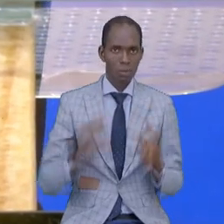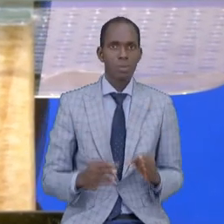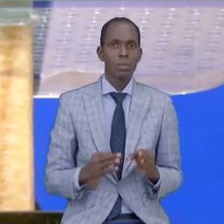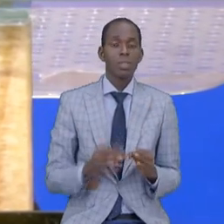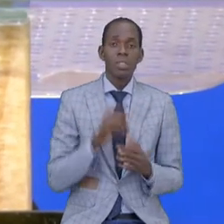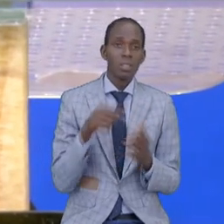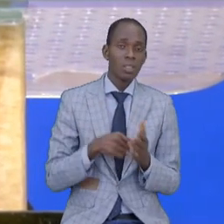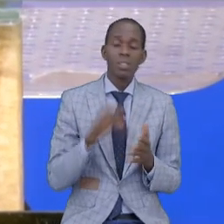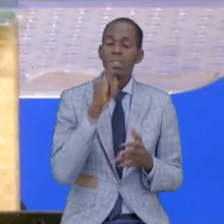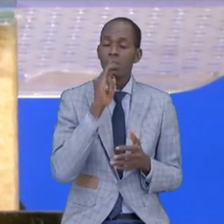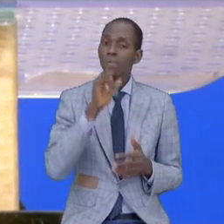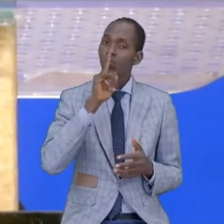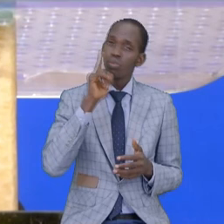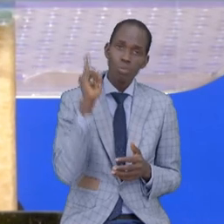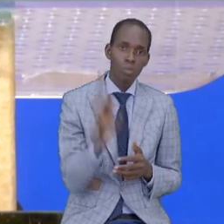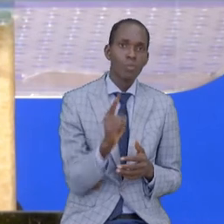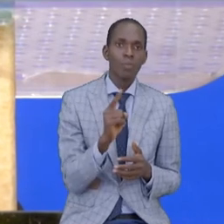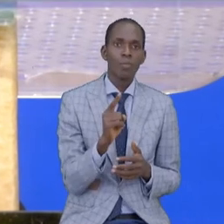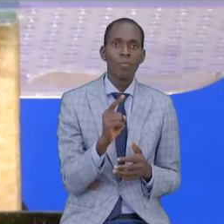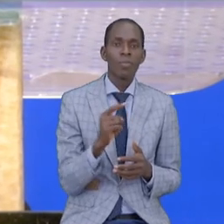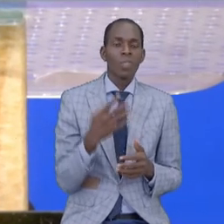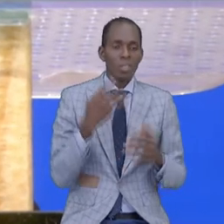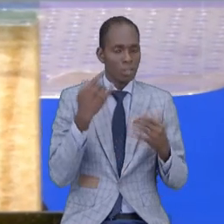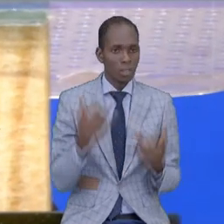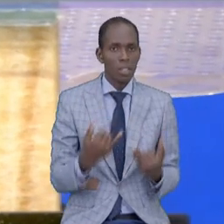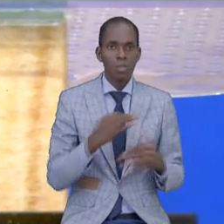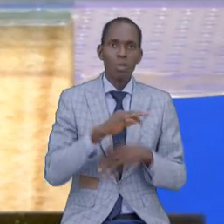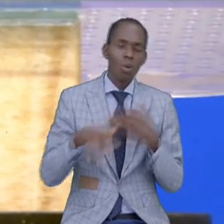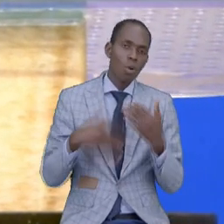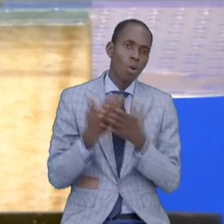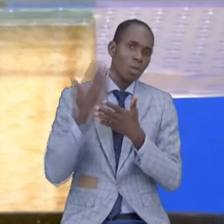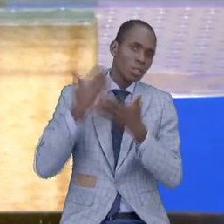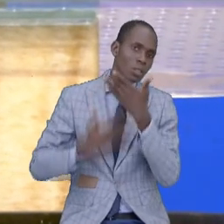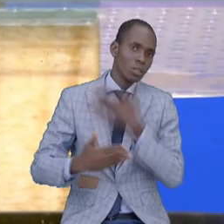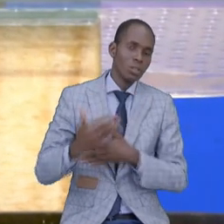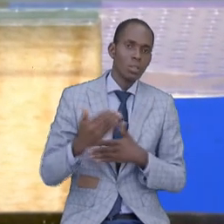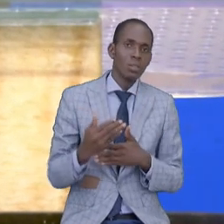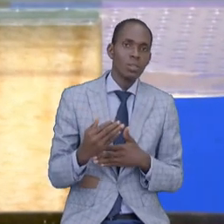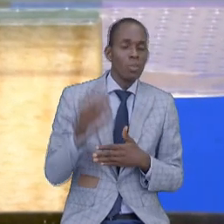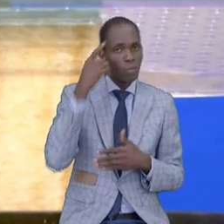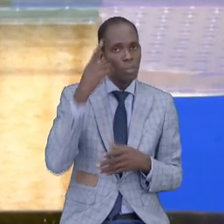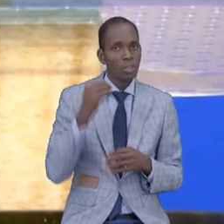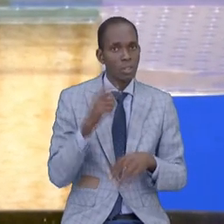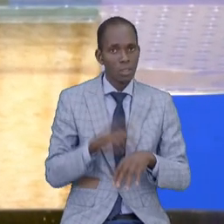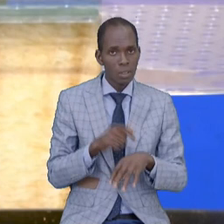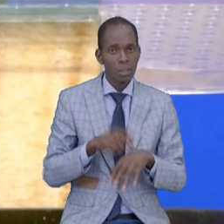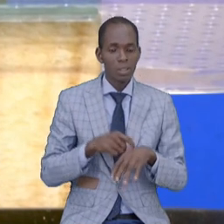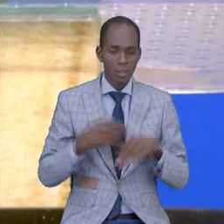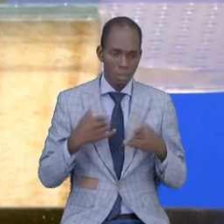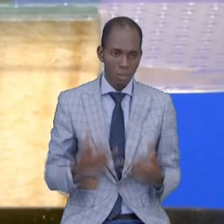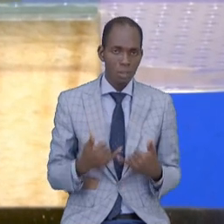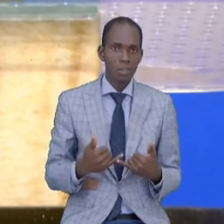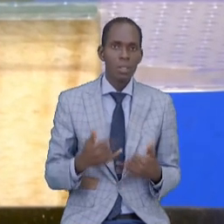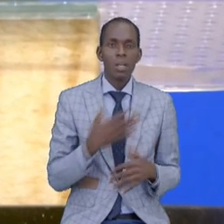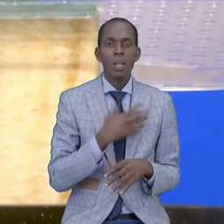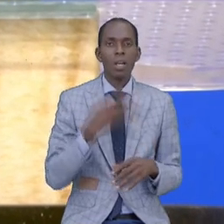definite. For now and for all generations, for the time present